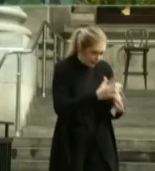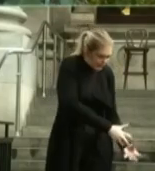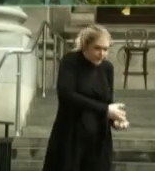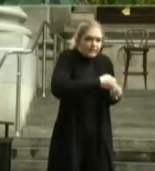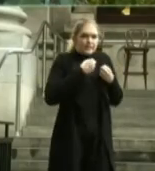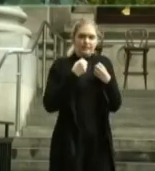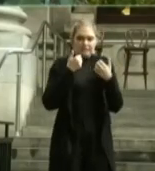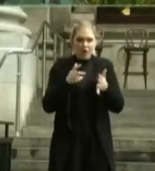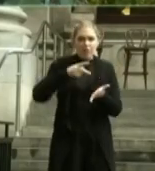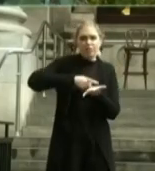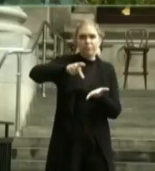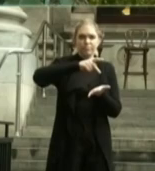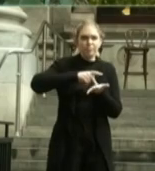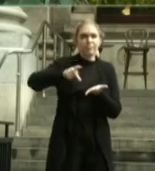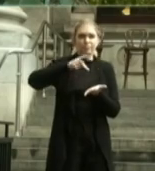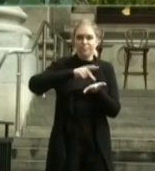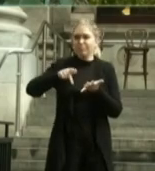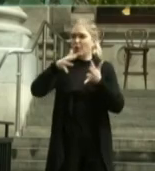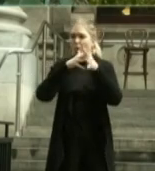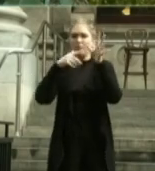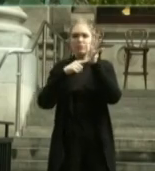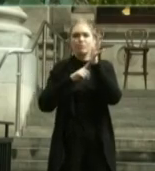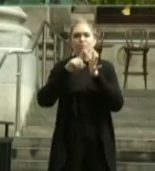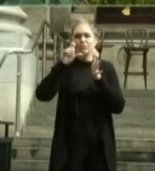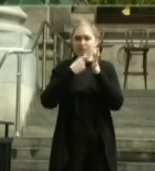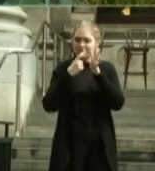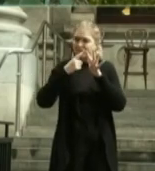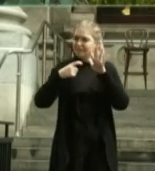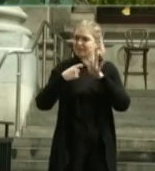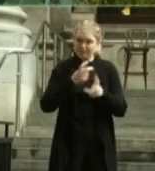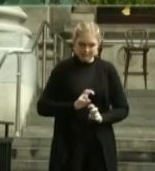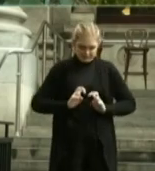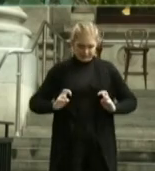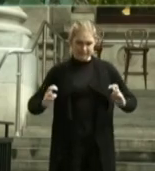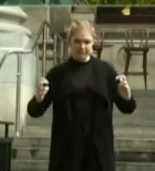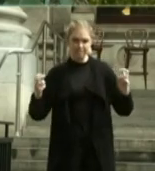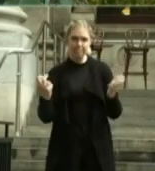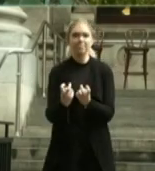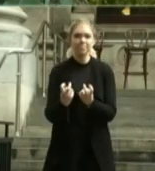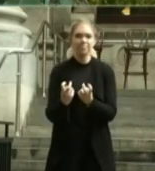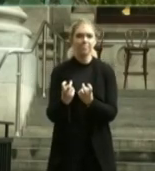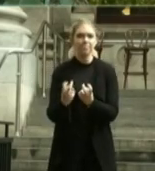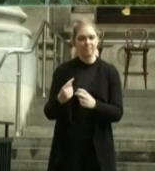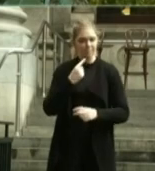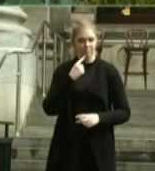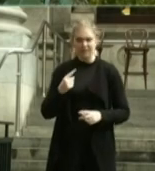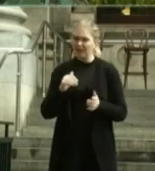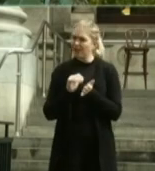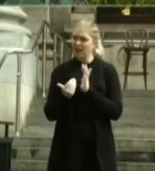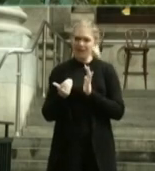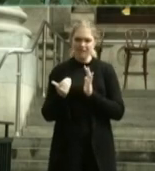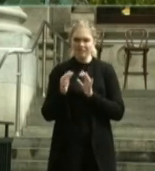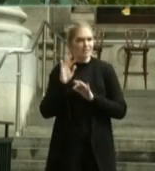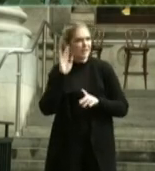off walking at Wadi Creek, where they sat themselves down. But now it don't sound